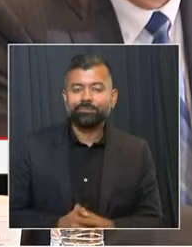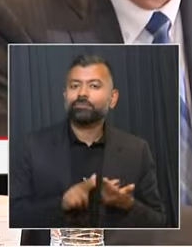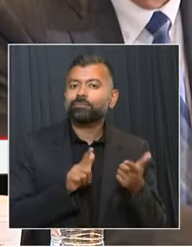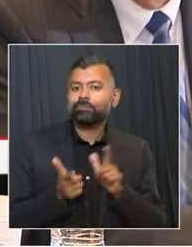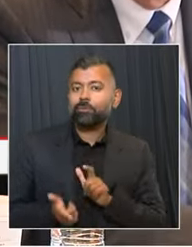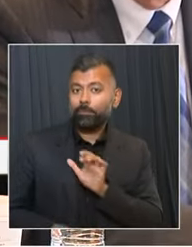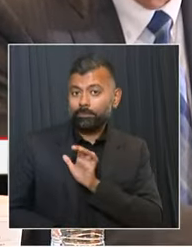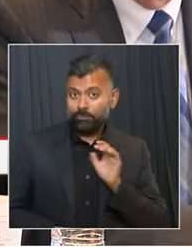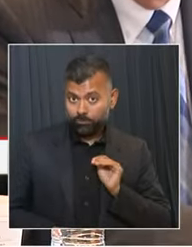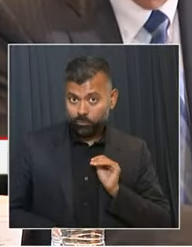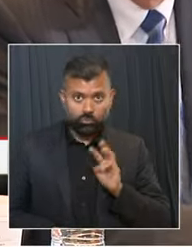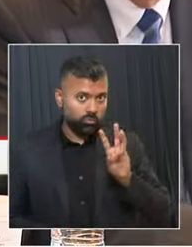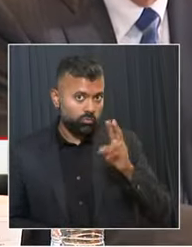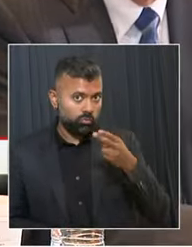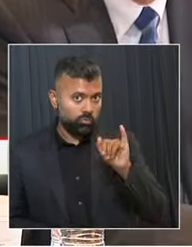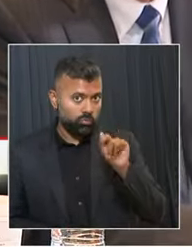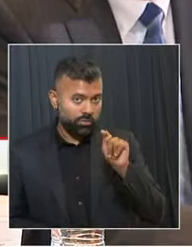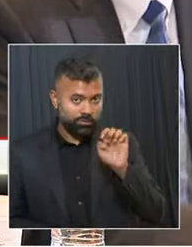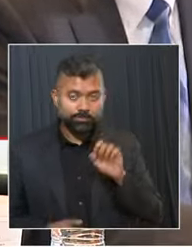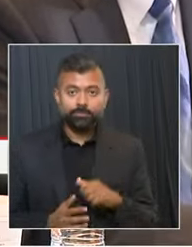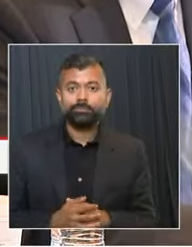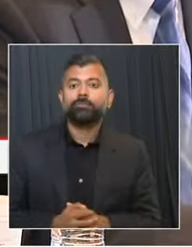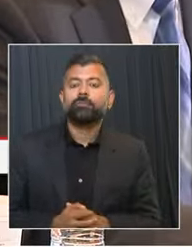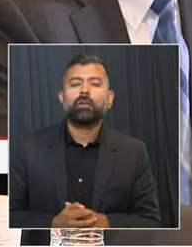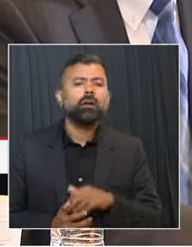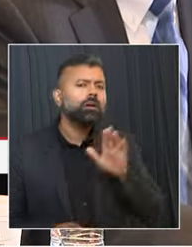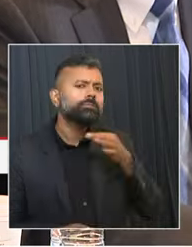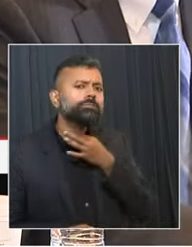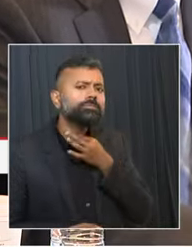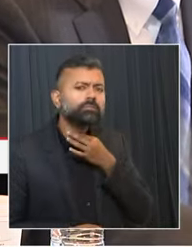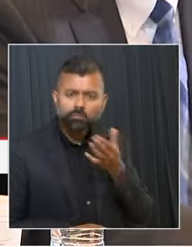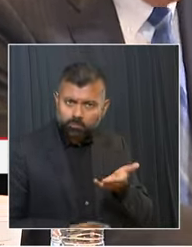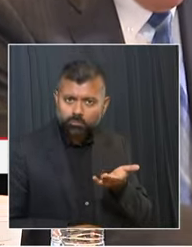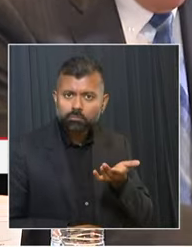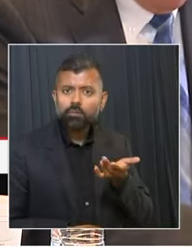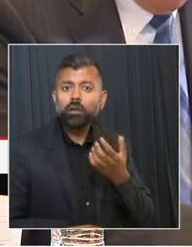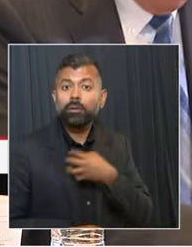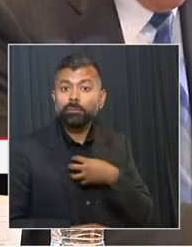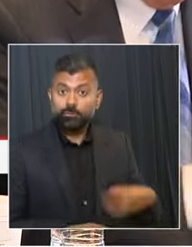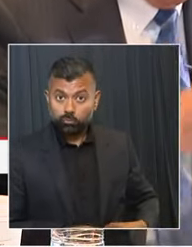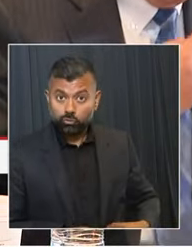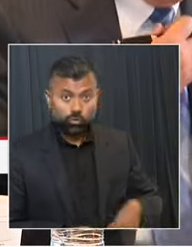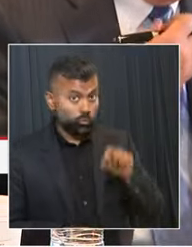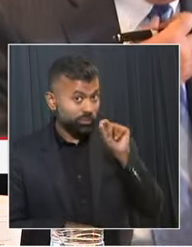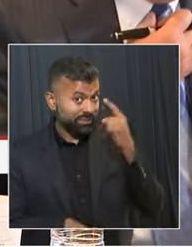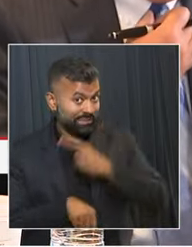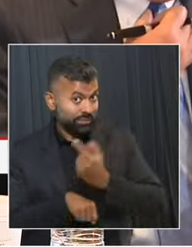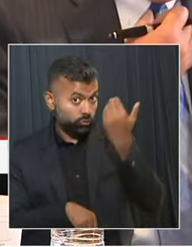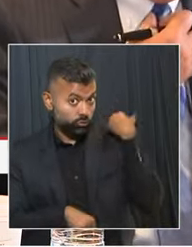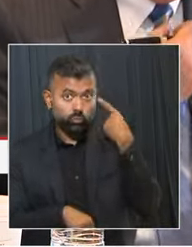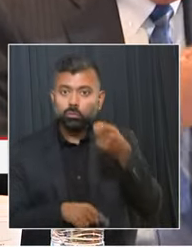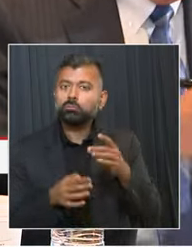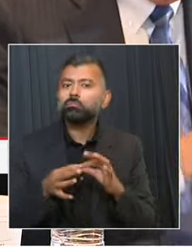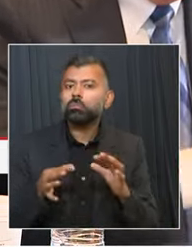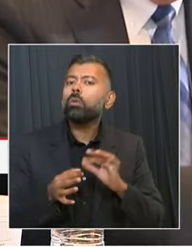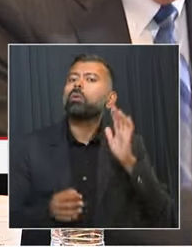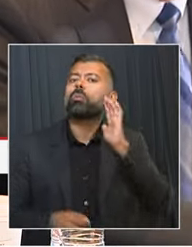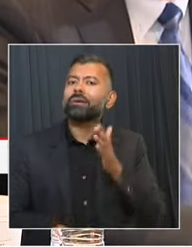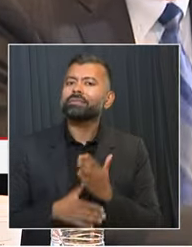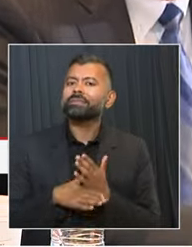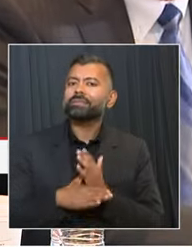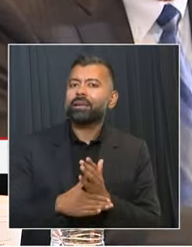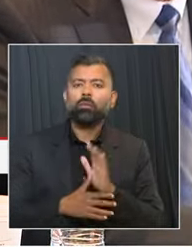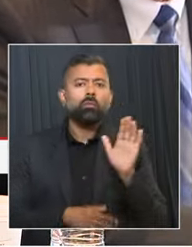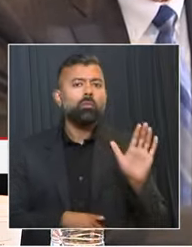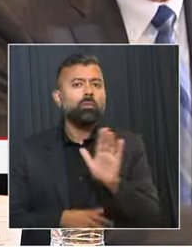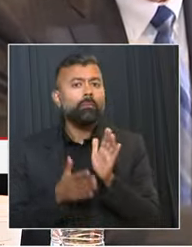22 days ago. You said you would share your revenue projections with us so that we could understand it. We followed up a lot of times, but still trying